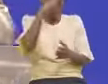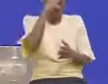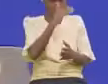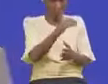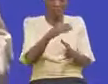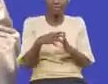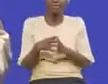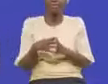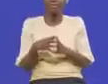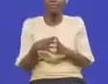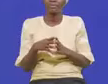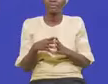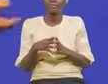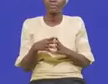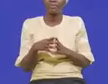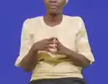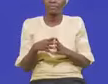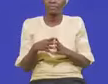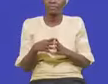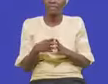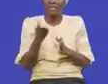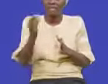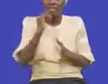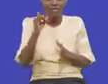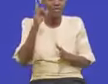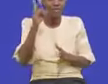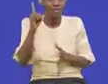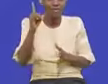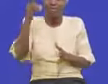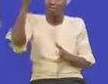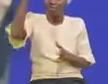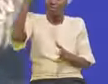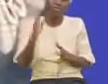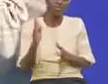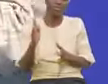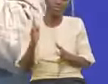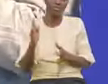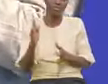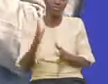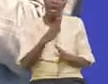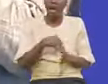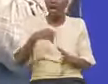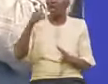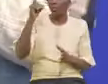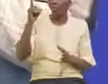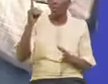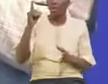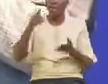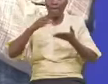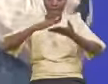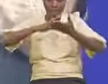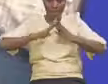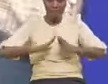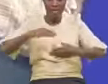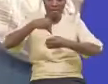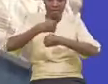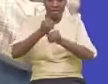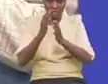Sile. Ame. Kristo Yesu. La kweli. Sile mau kule ama